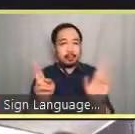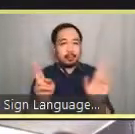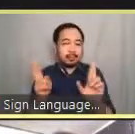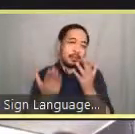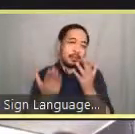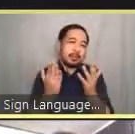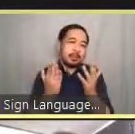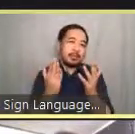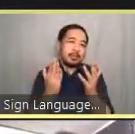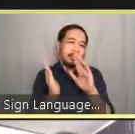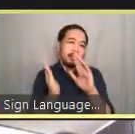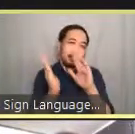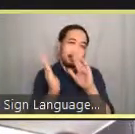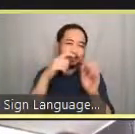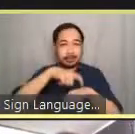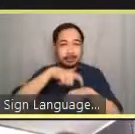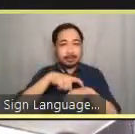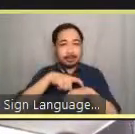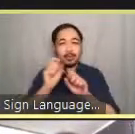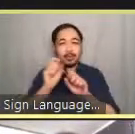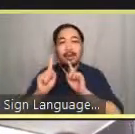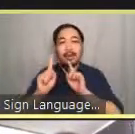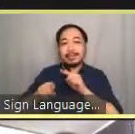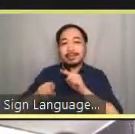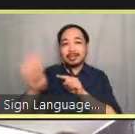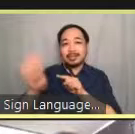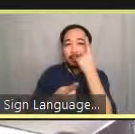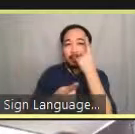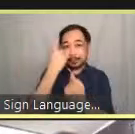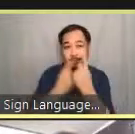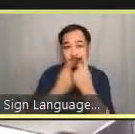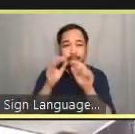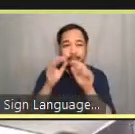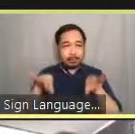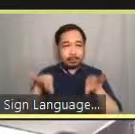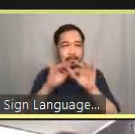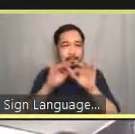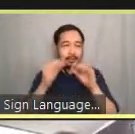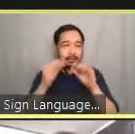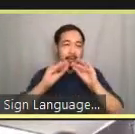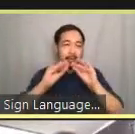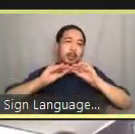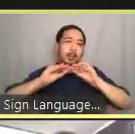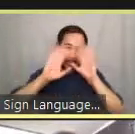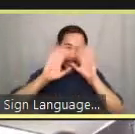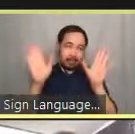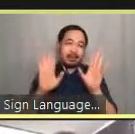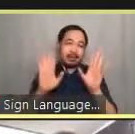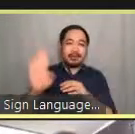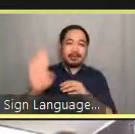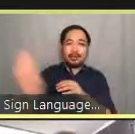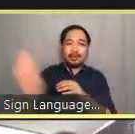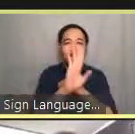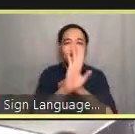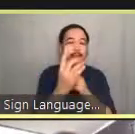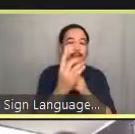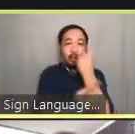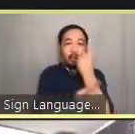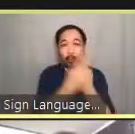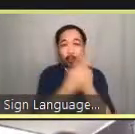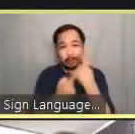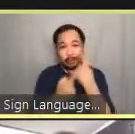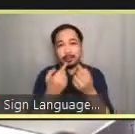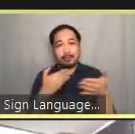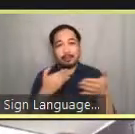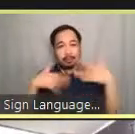to answer those questions kasi mahalaga na malinaw natin ng gusto yung ating before we say our goodbyes.